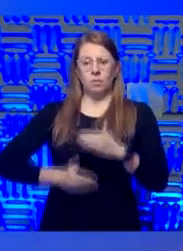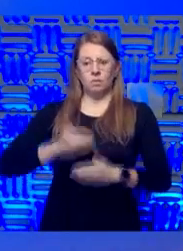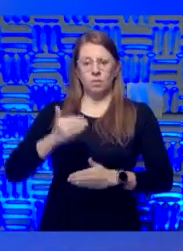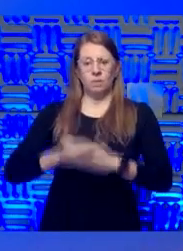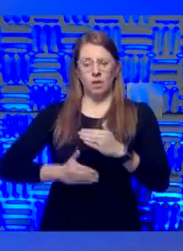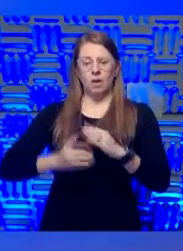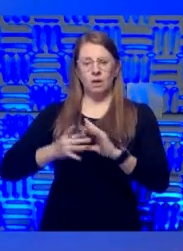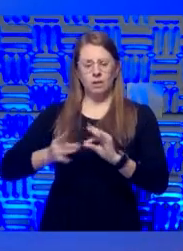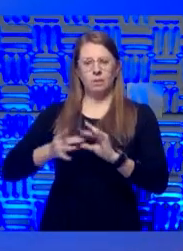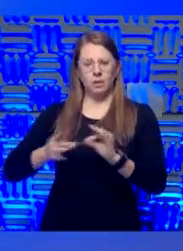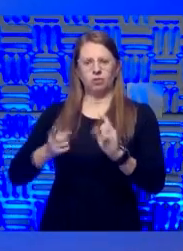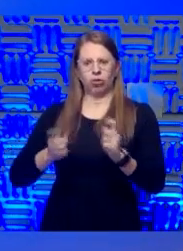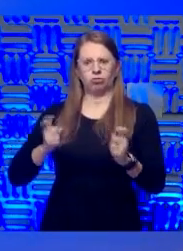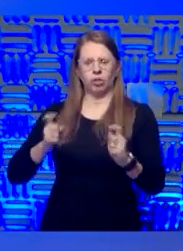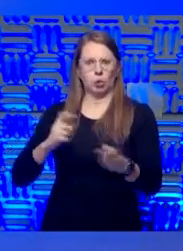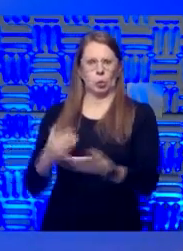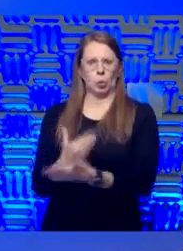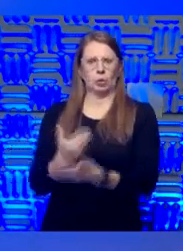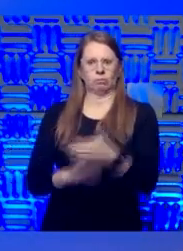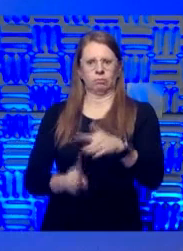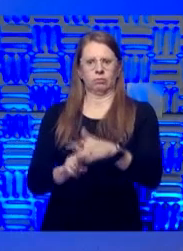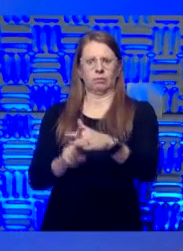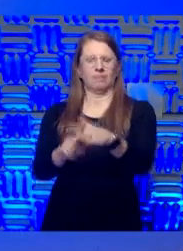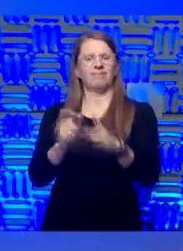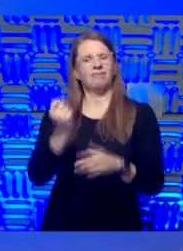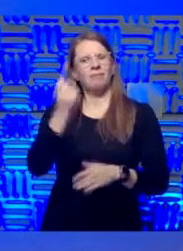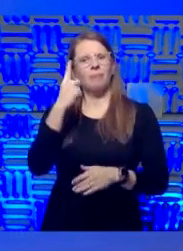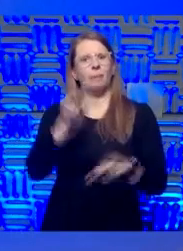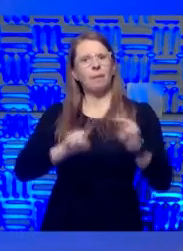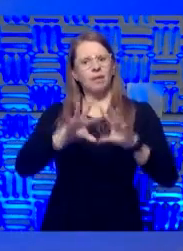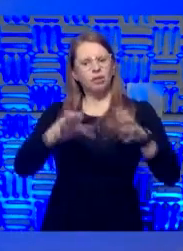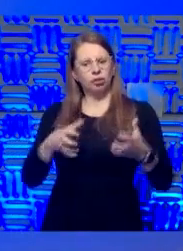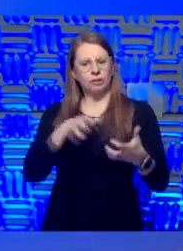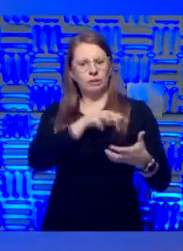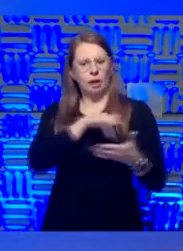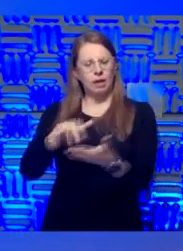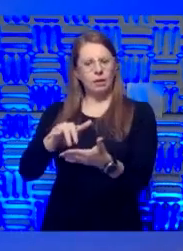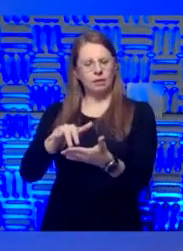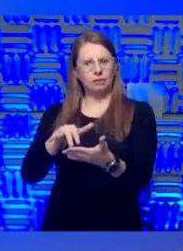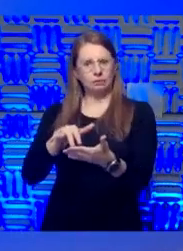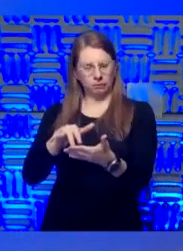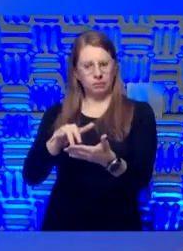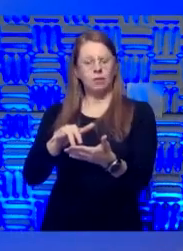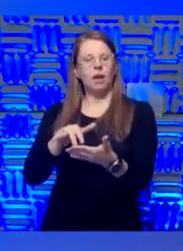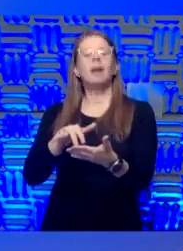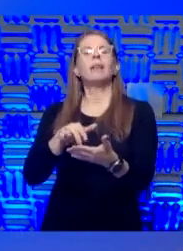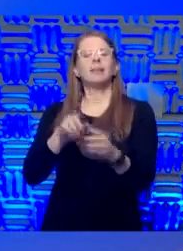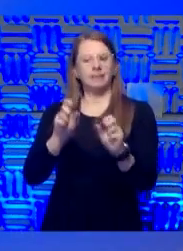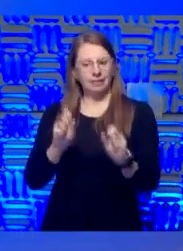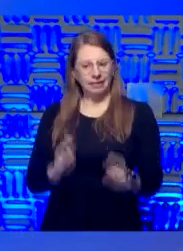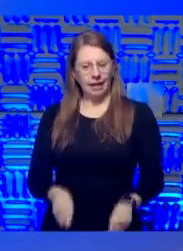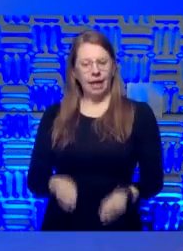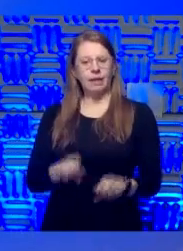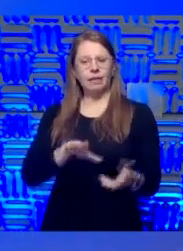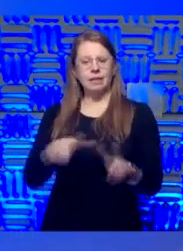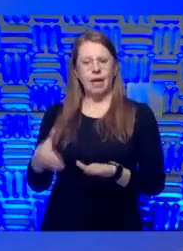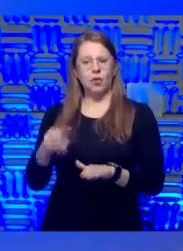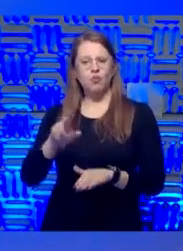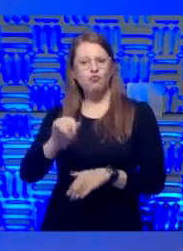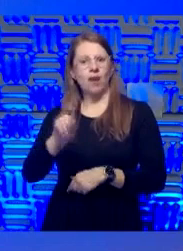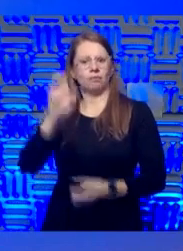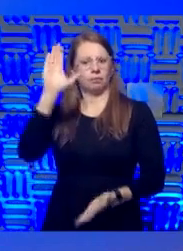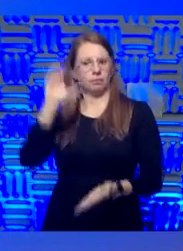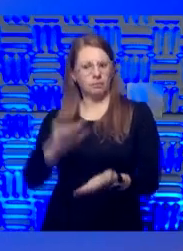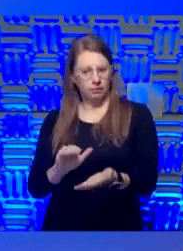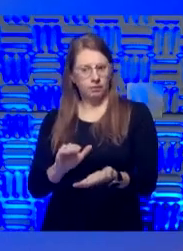statements, we also have to understand there are population studies that do show that you can have a reduction in your death rate and